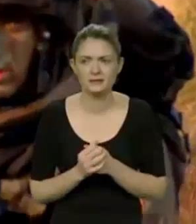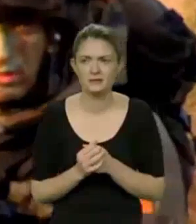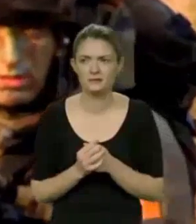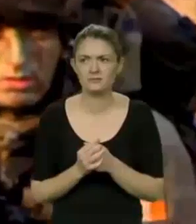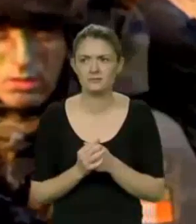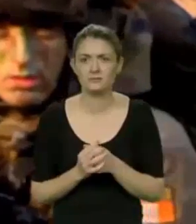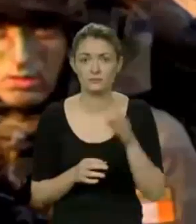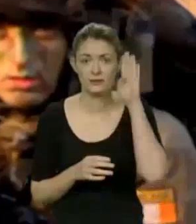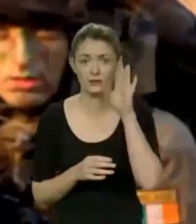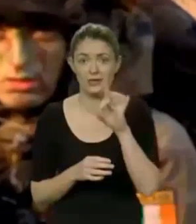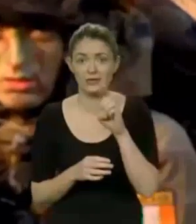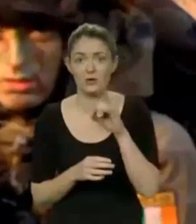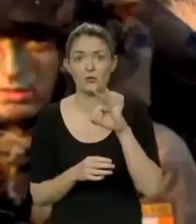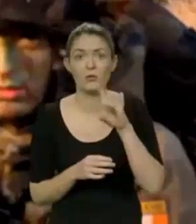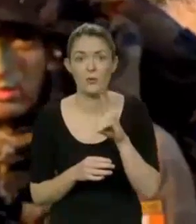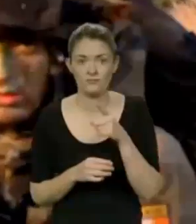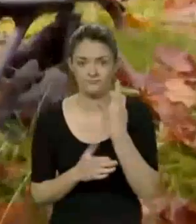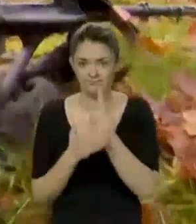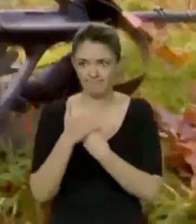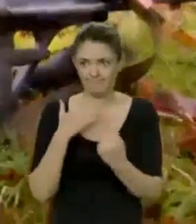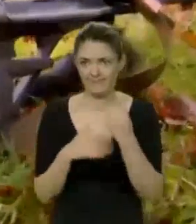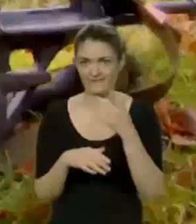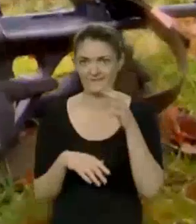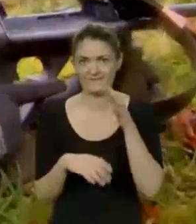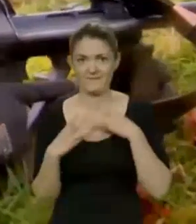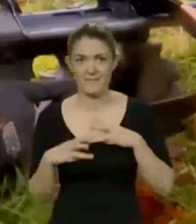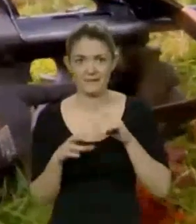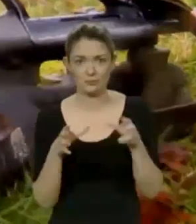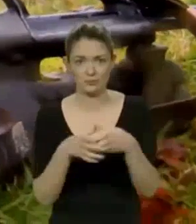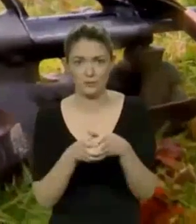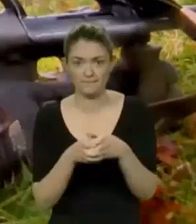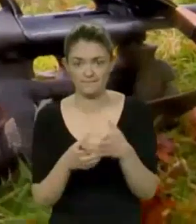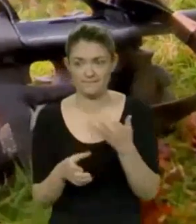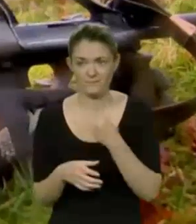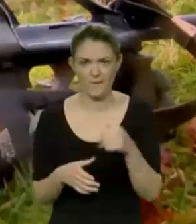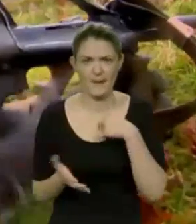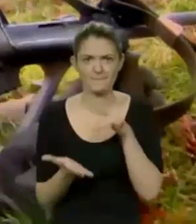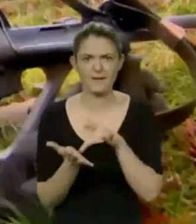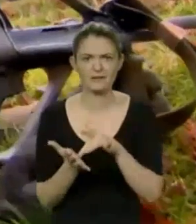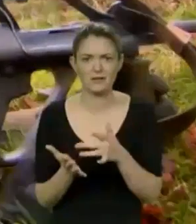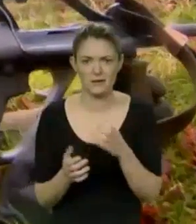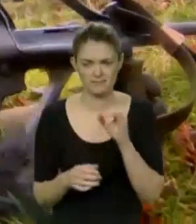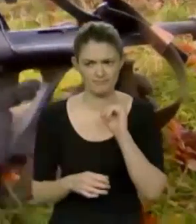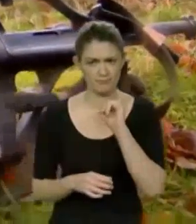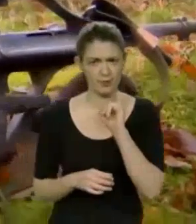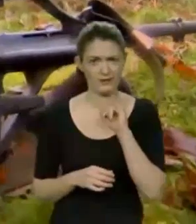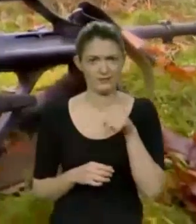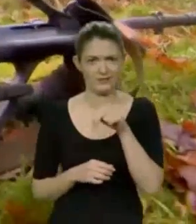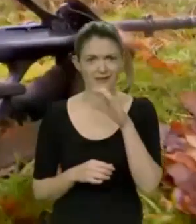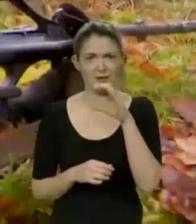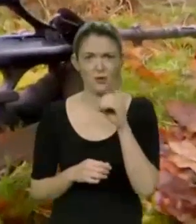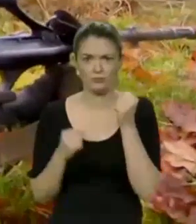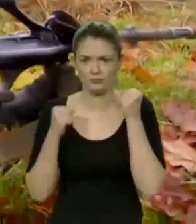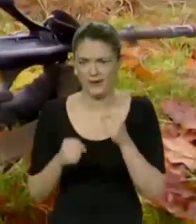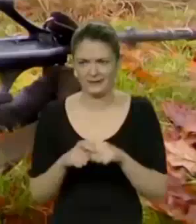Recruit Kyo, the sole remaining female in the troop, Carl McClark from my position! has impressed the NCOs as strong